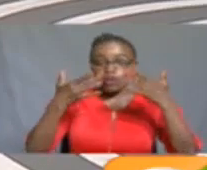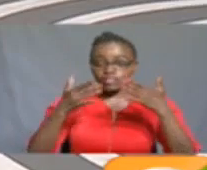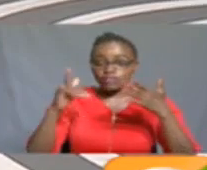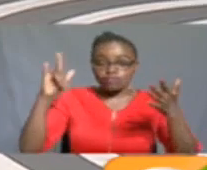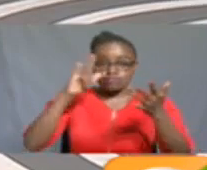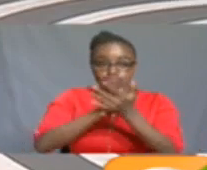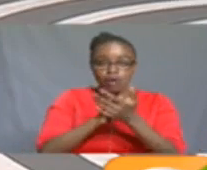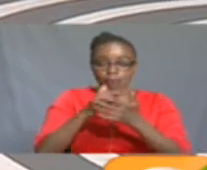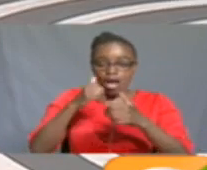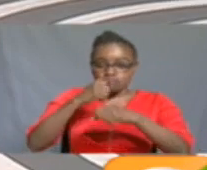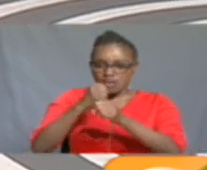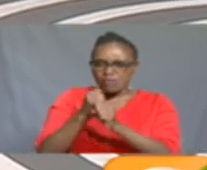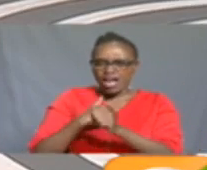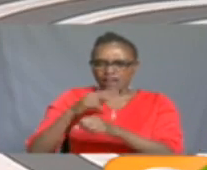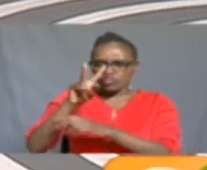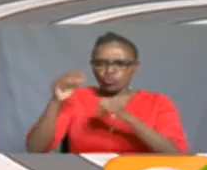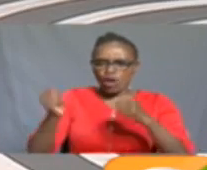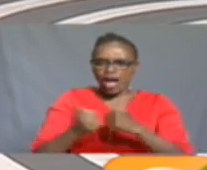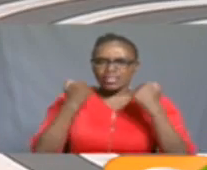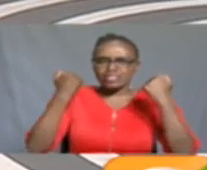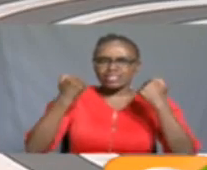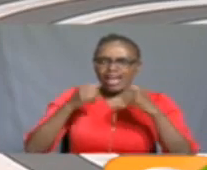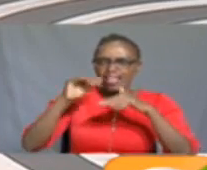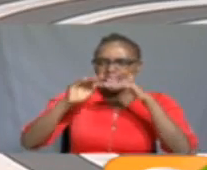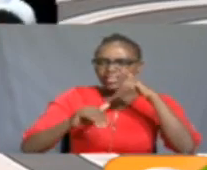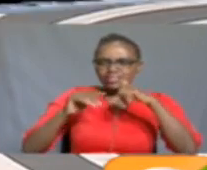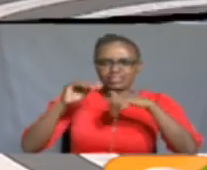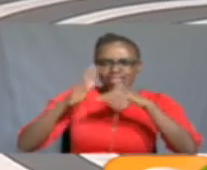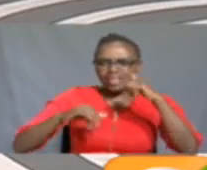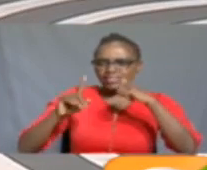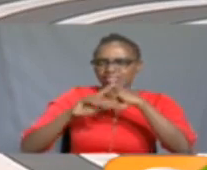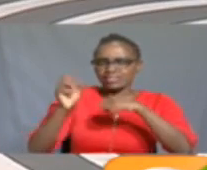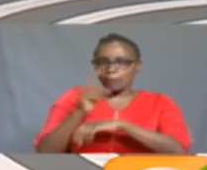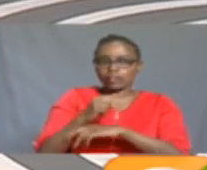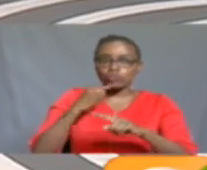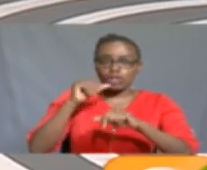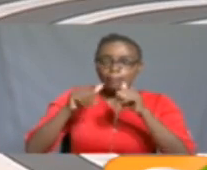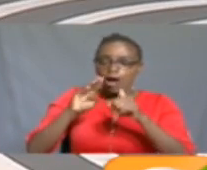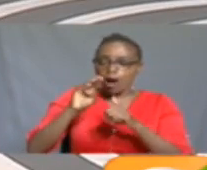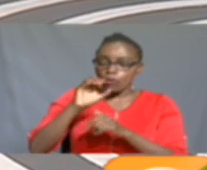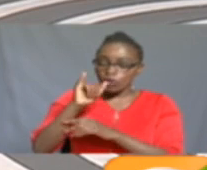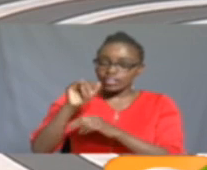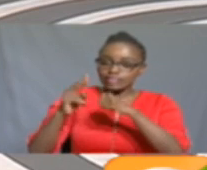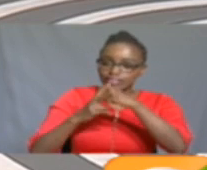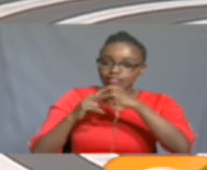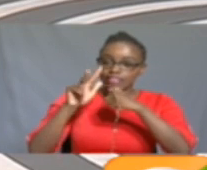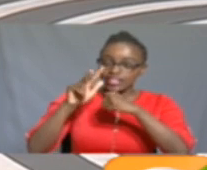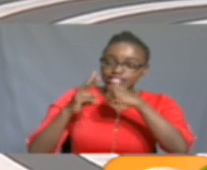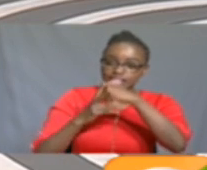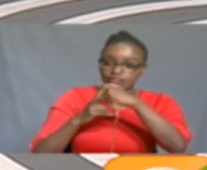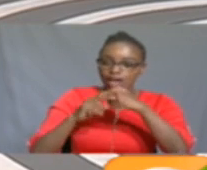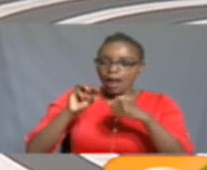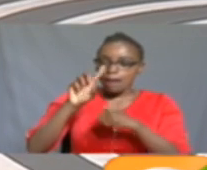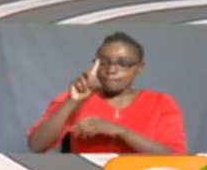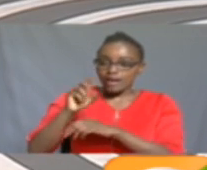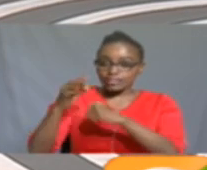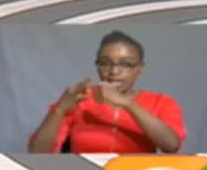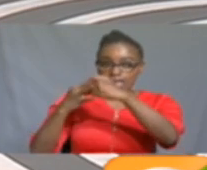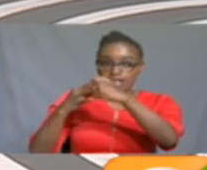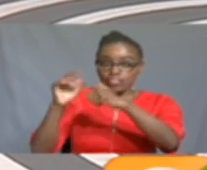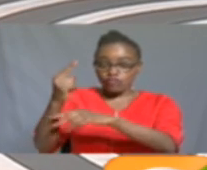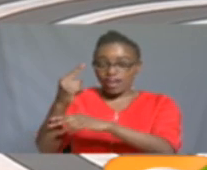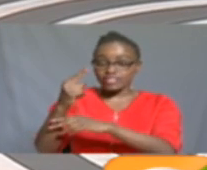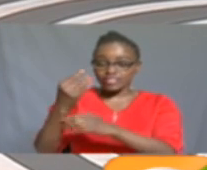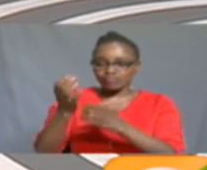aircraft model that has had two accidents in less than 6 months. We're talking about the Boeing 737 MAX 8. Now, the first